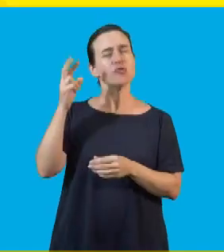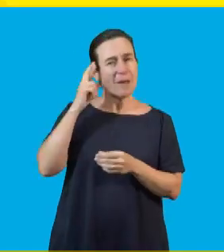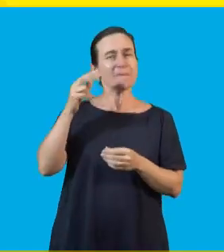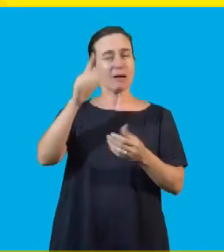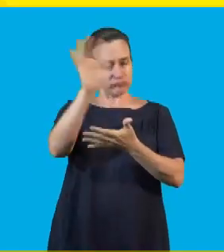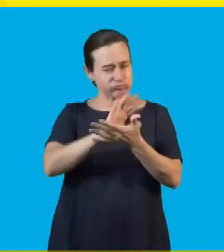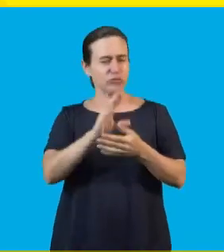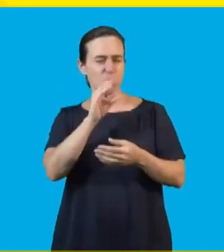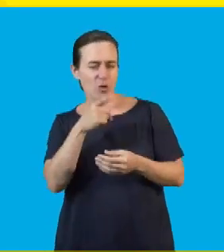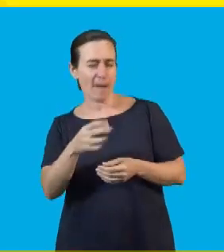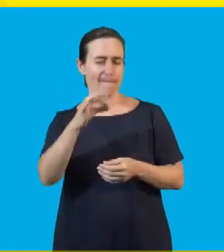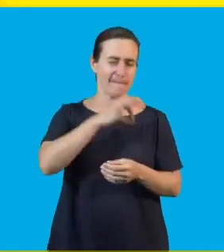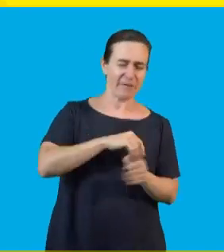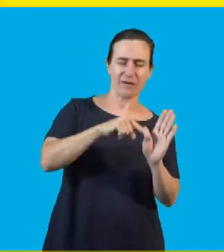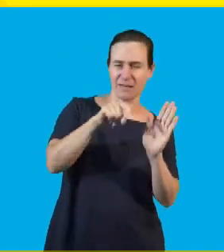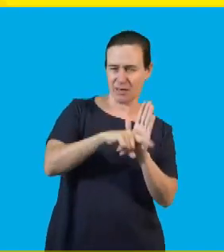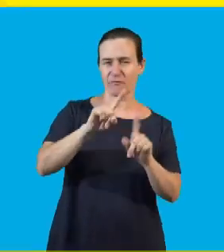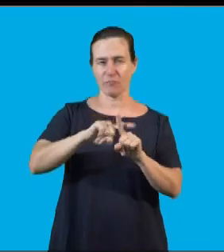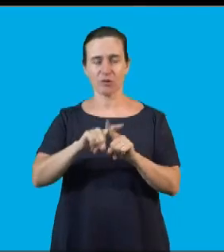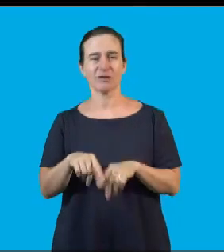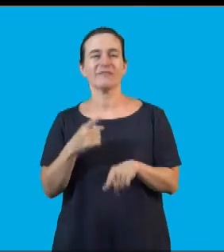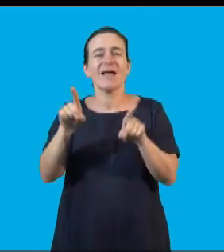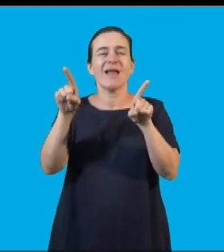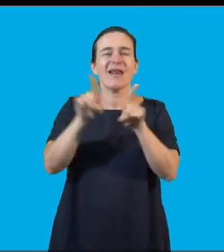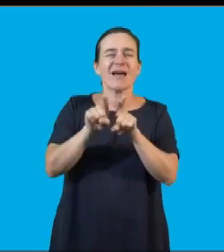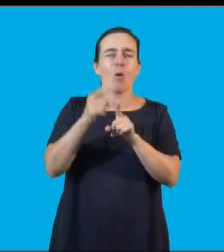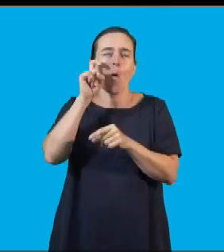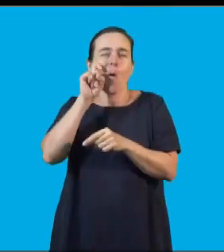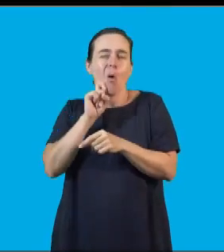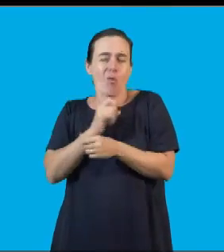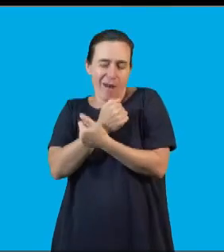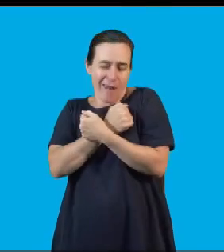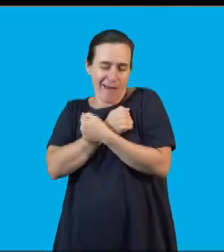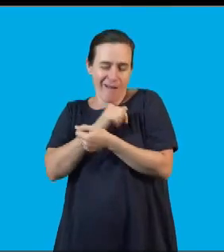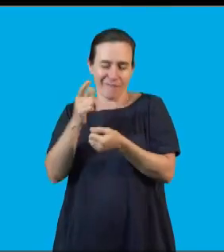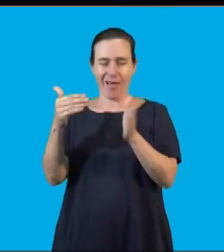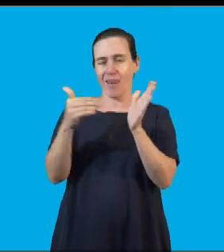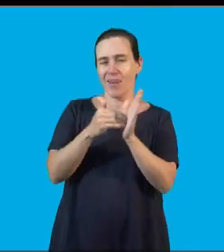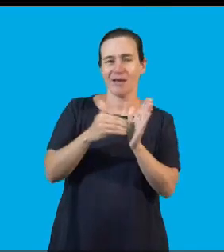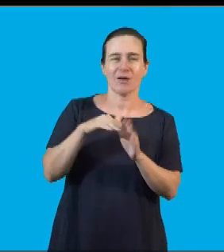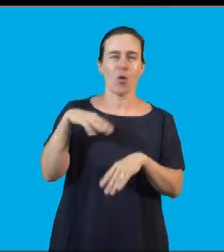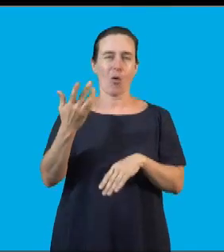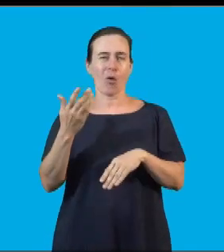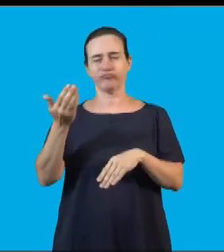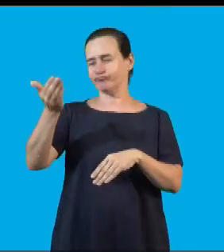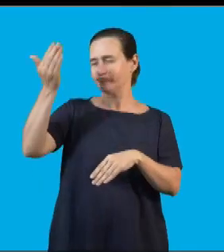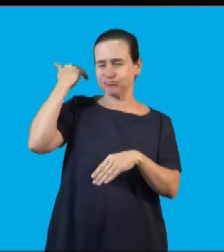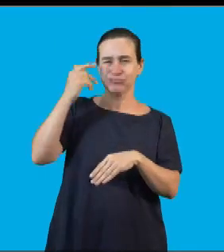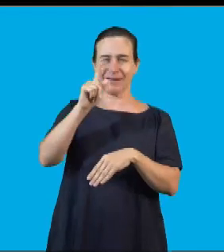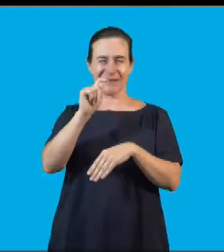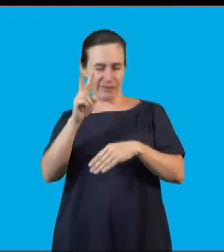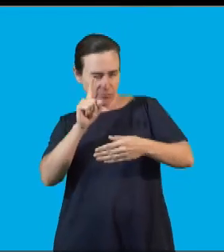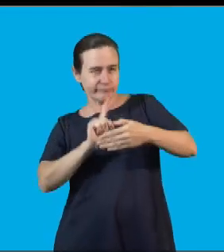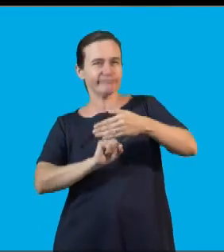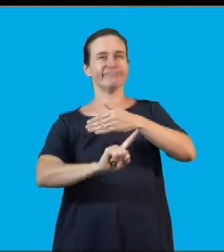the benefits of each. That like vinyl, handwritten love letters and cinema in the age of television, it